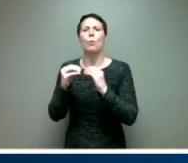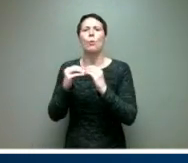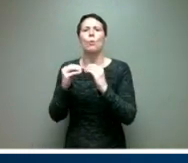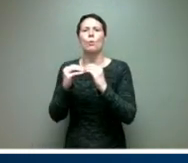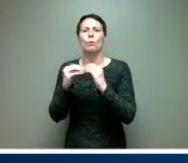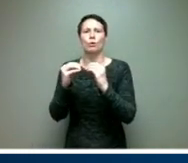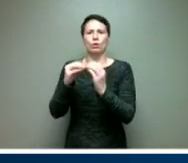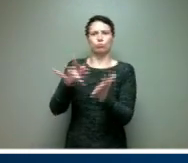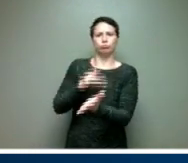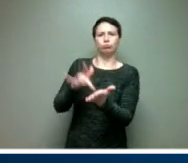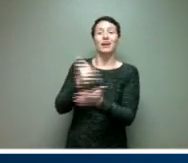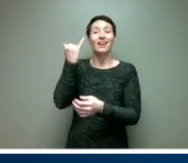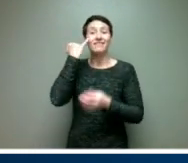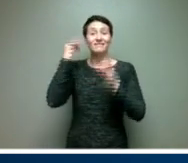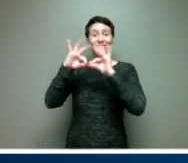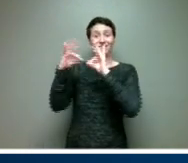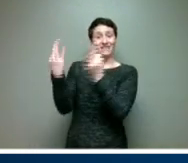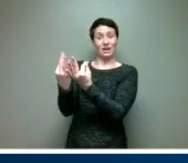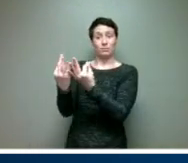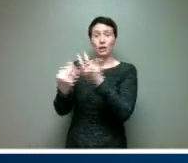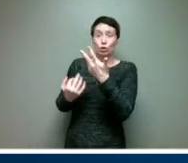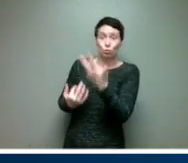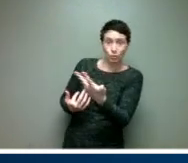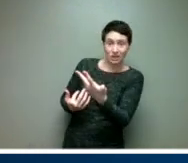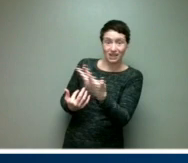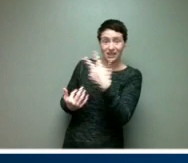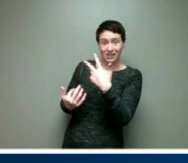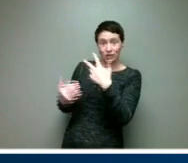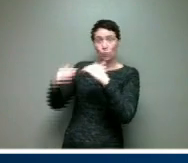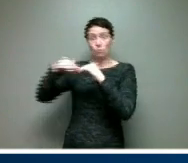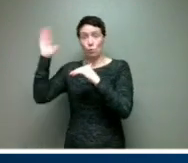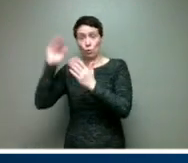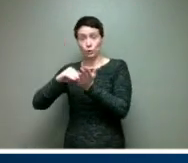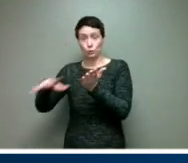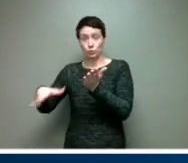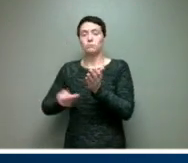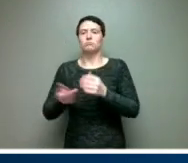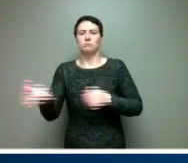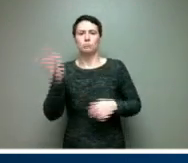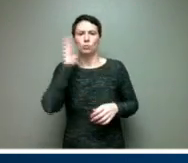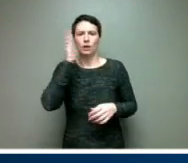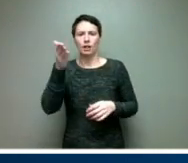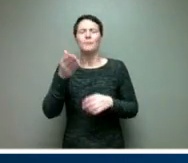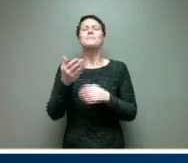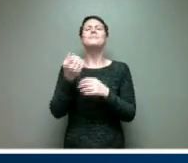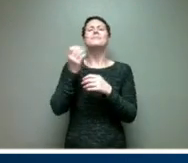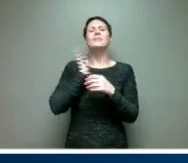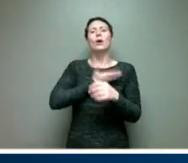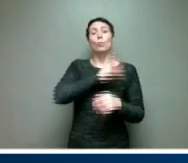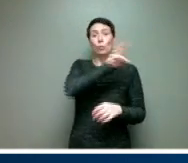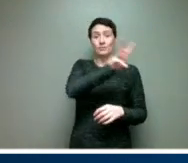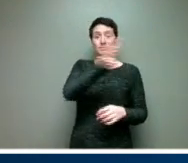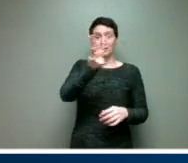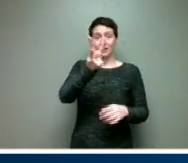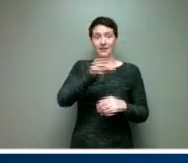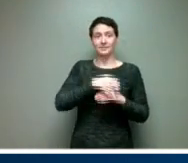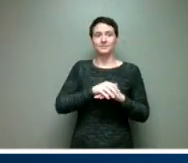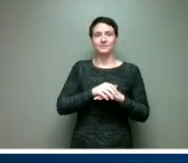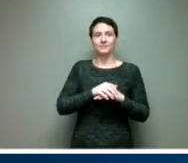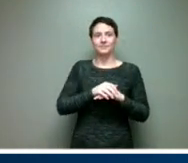have three or more students, there is a phone number they can call on our website